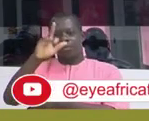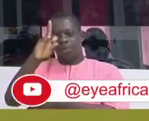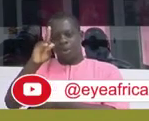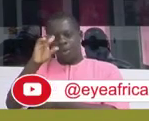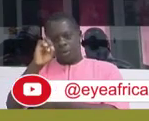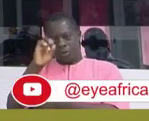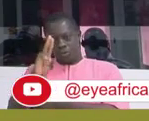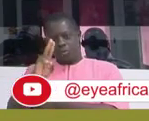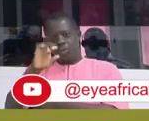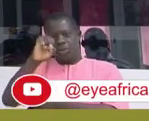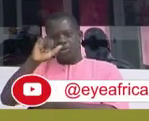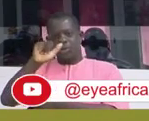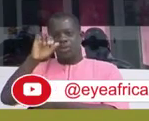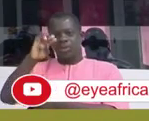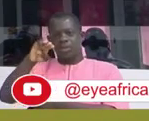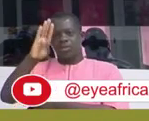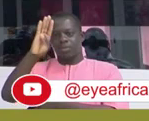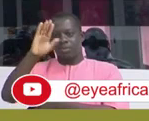sambar.